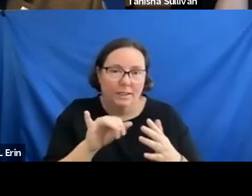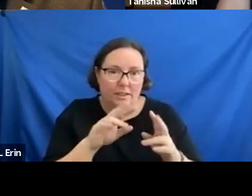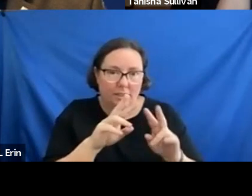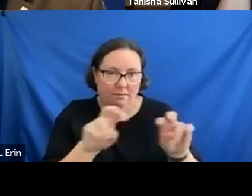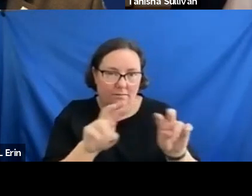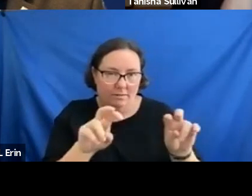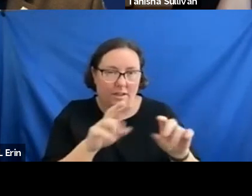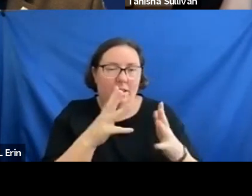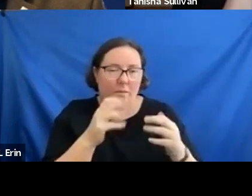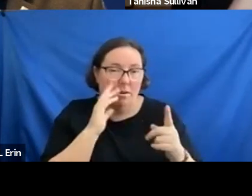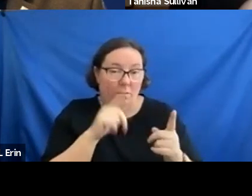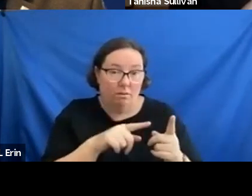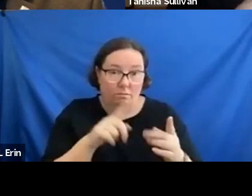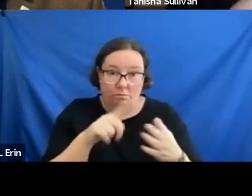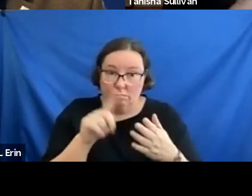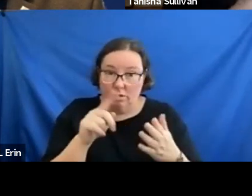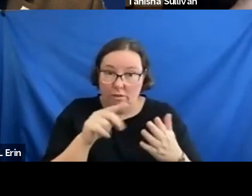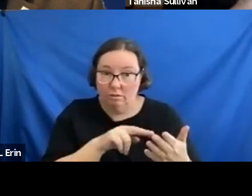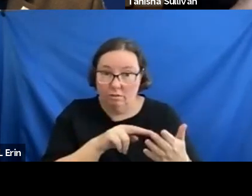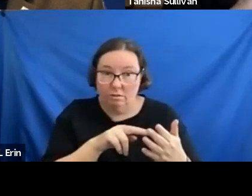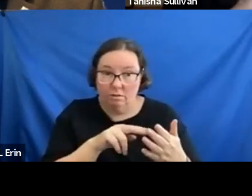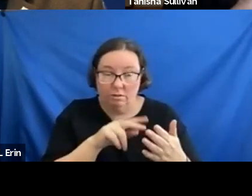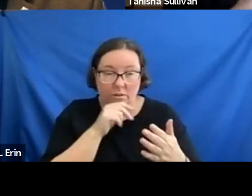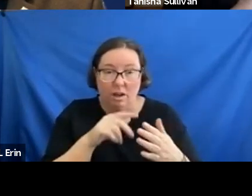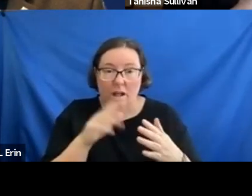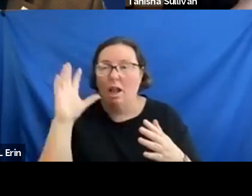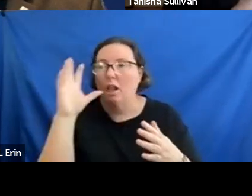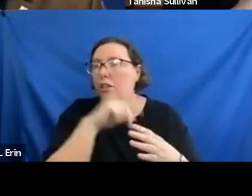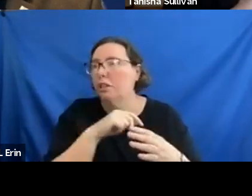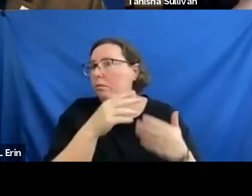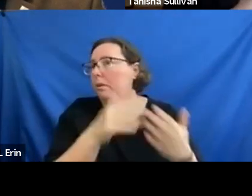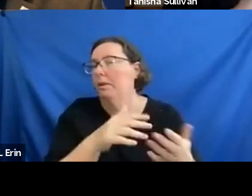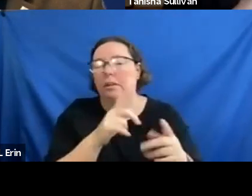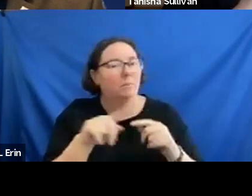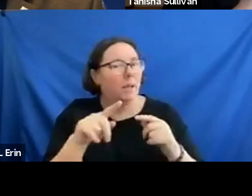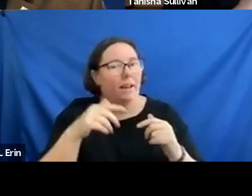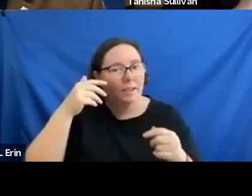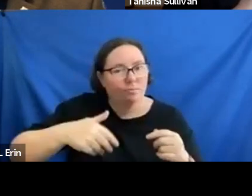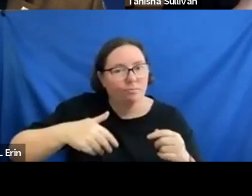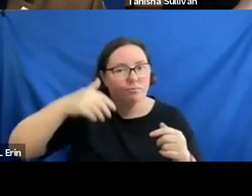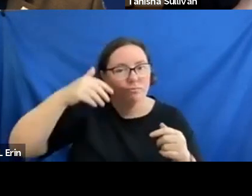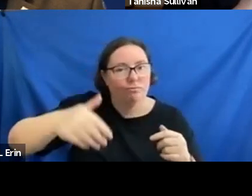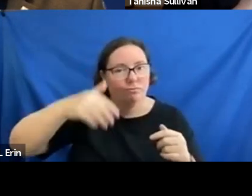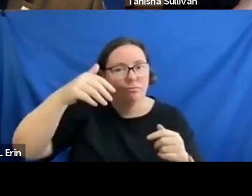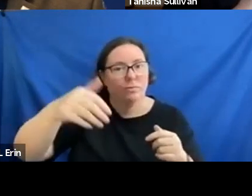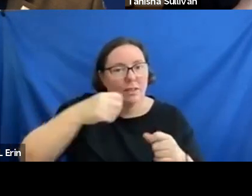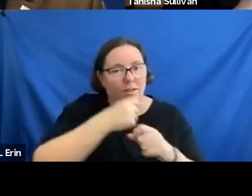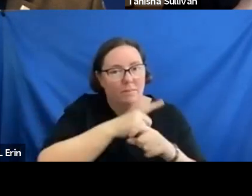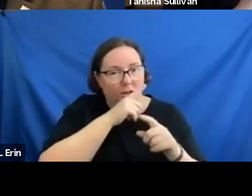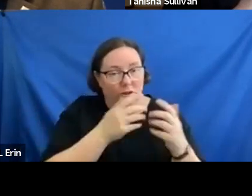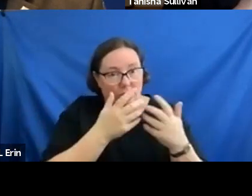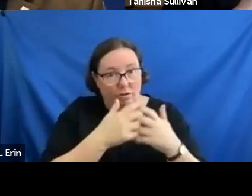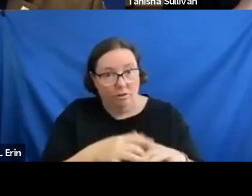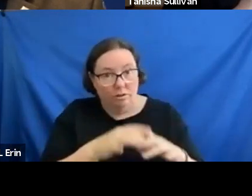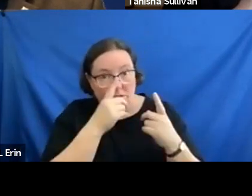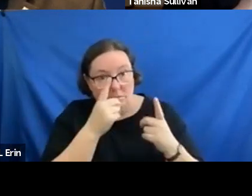they've wanted to know that you're looking under the hood every couple years to make sure that this is running right.